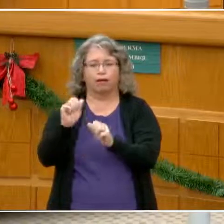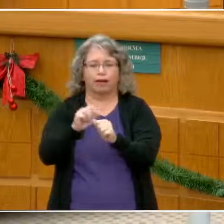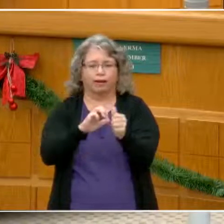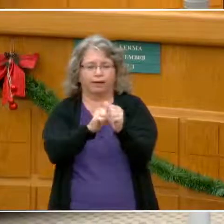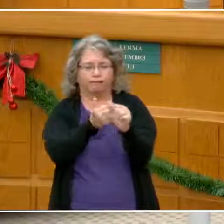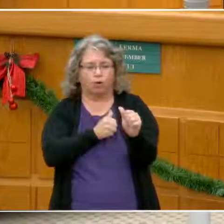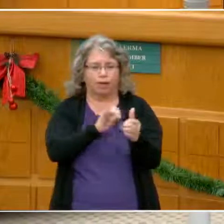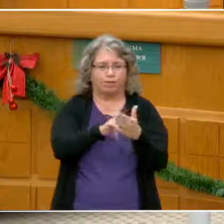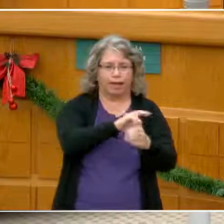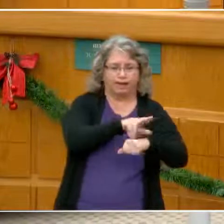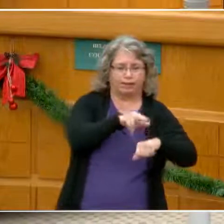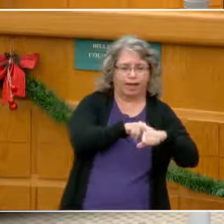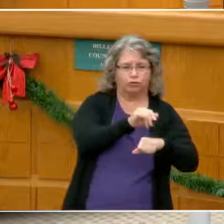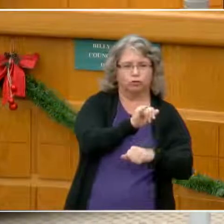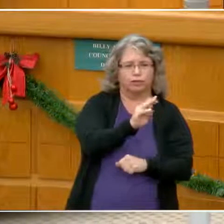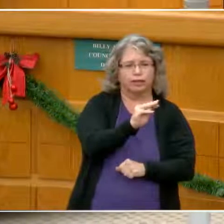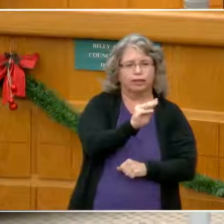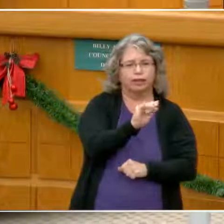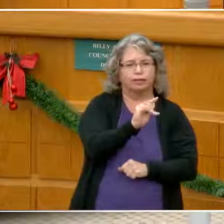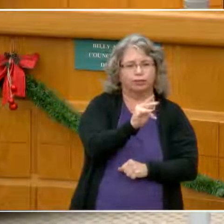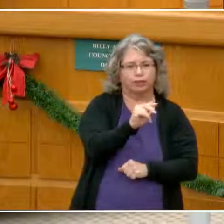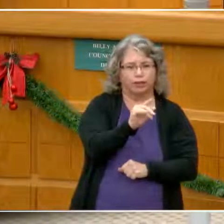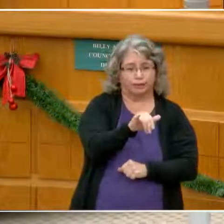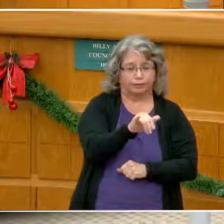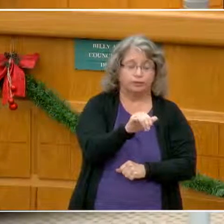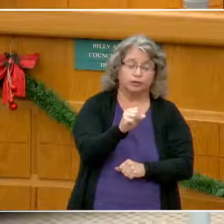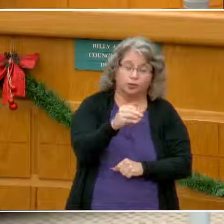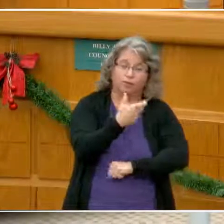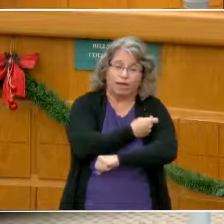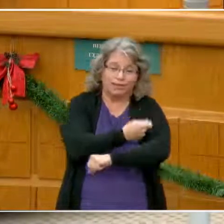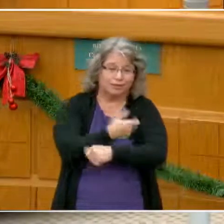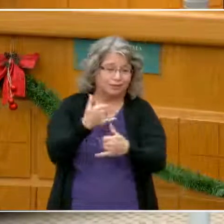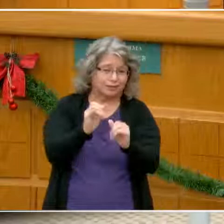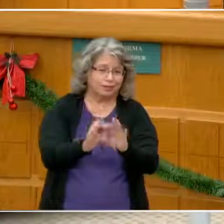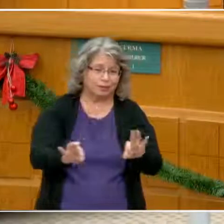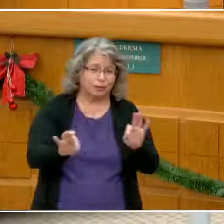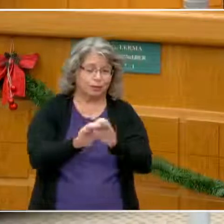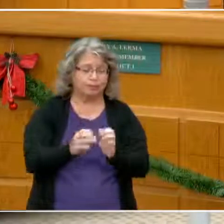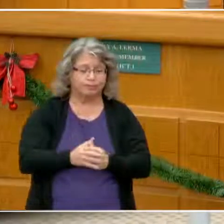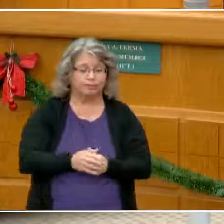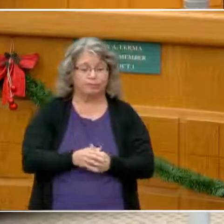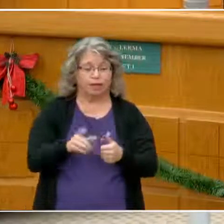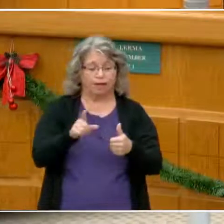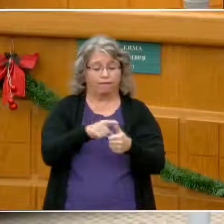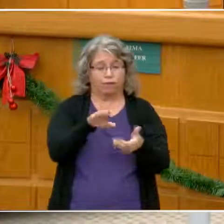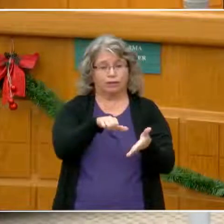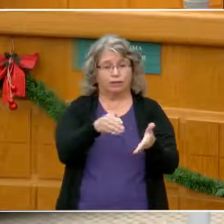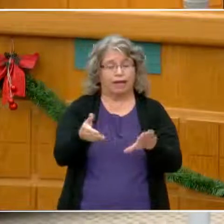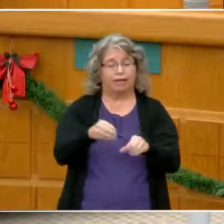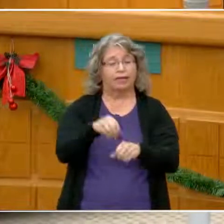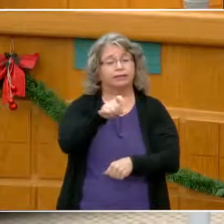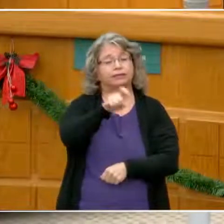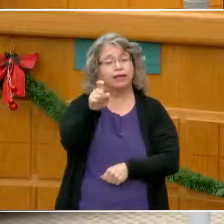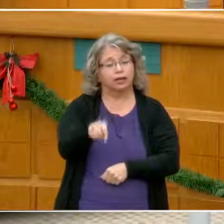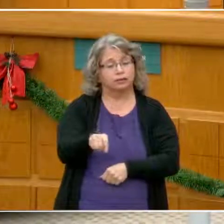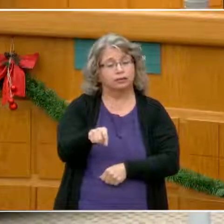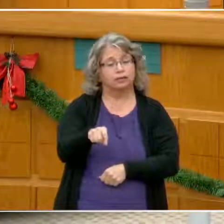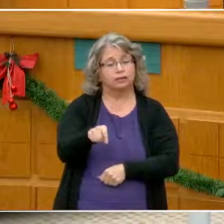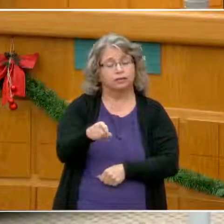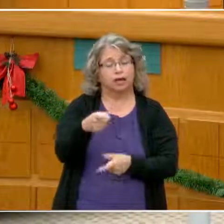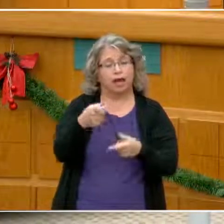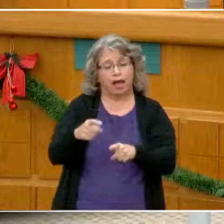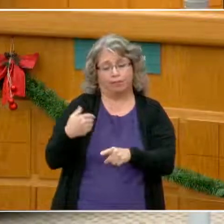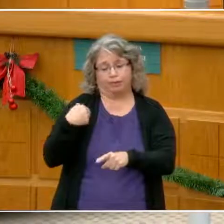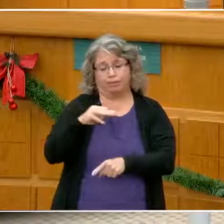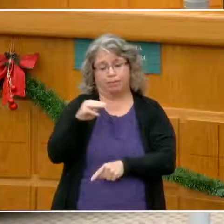process. The first death from Omicron variant occurred Monday in Texas. There was a gentleman in